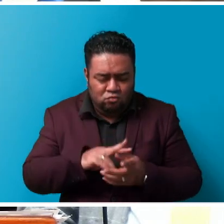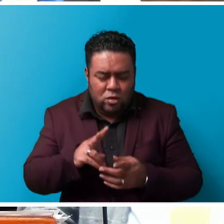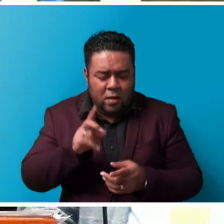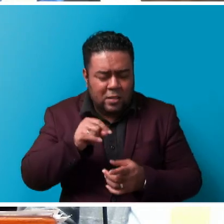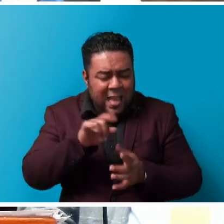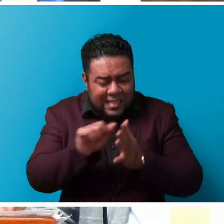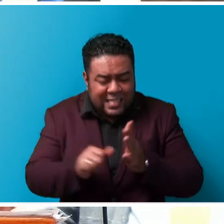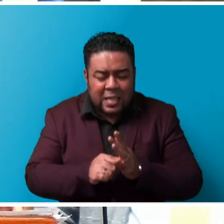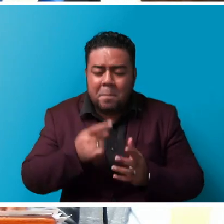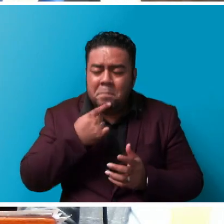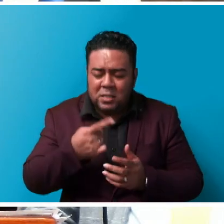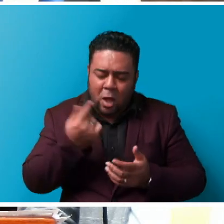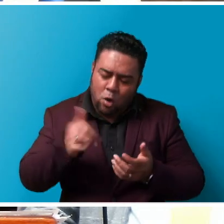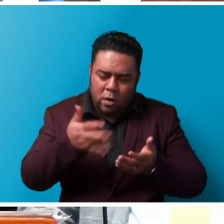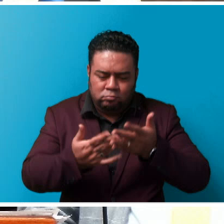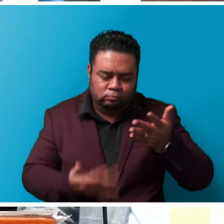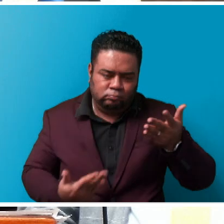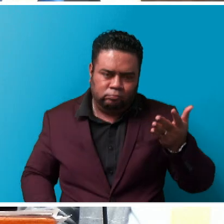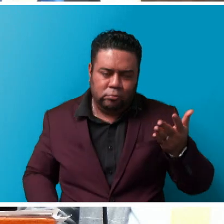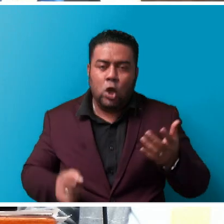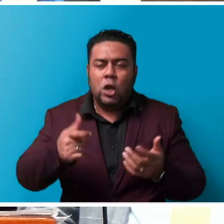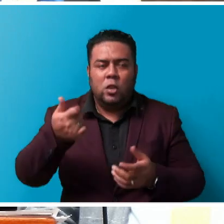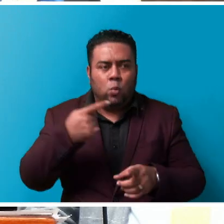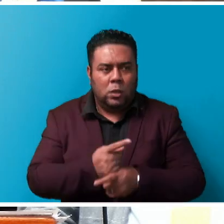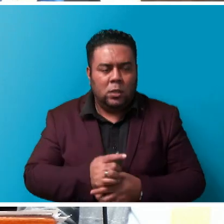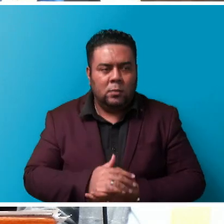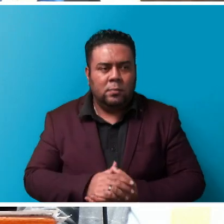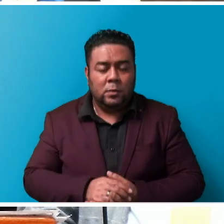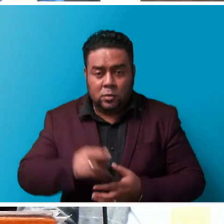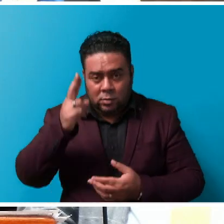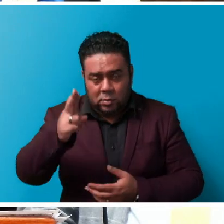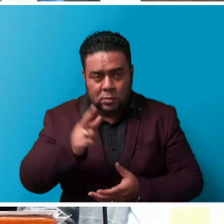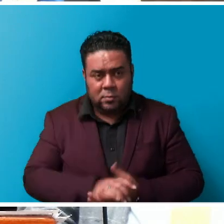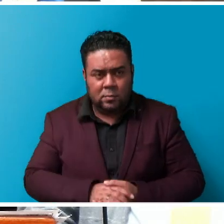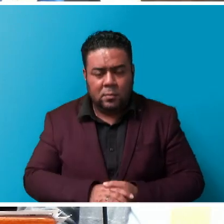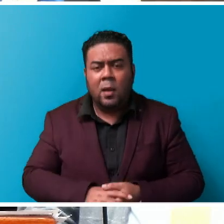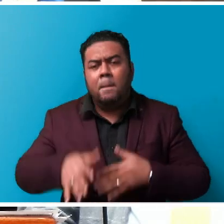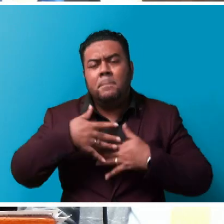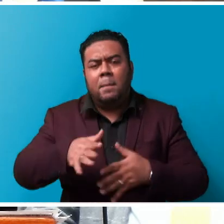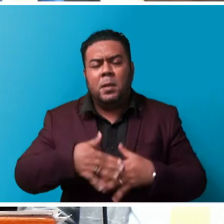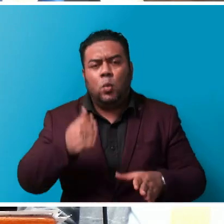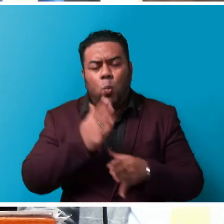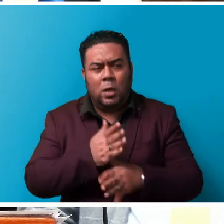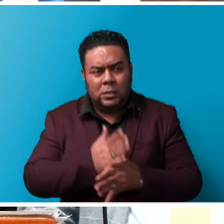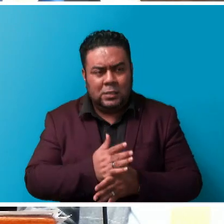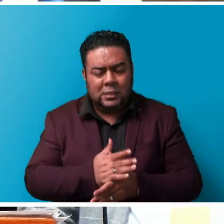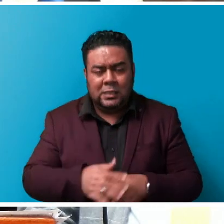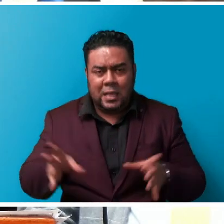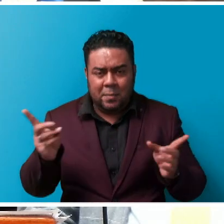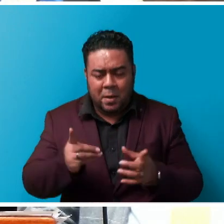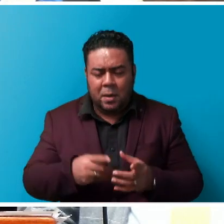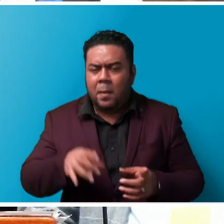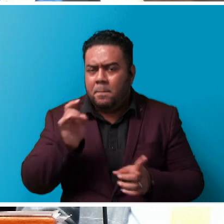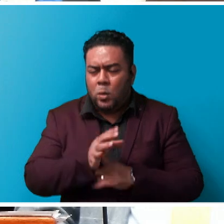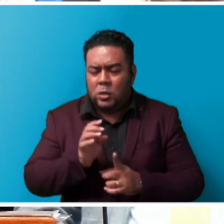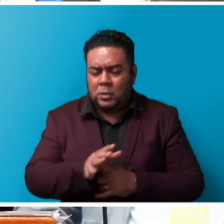Assistant Minister of Finance early in the week. So, in terms of the Public Works Department, a key